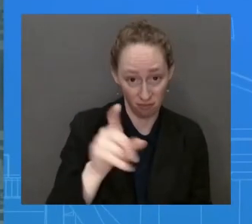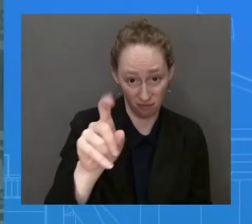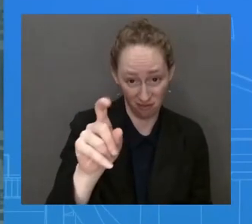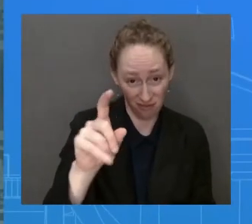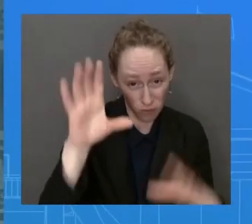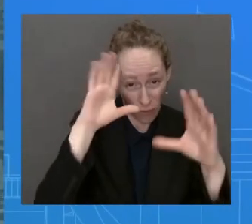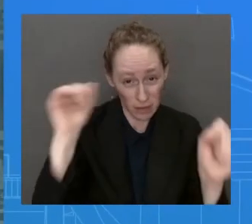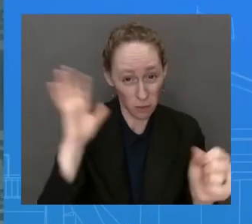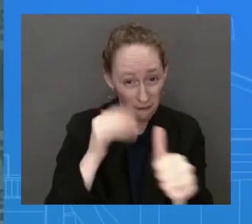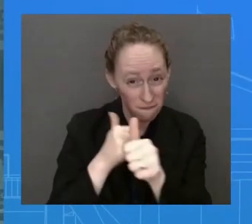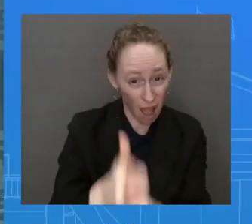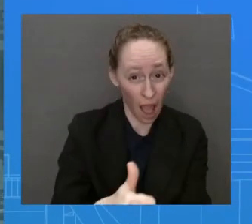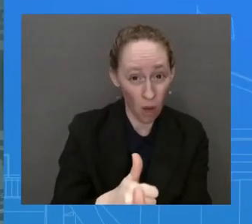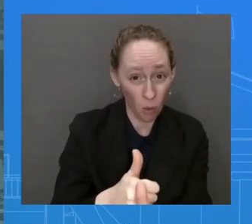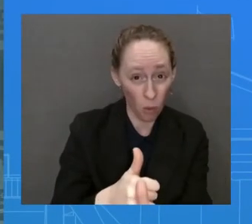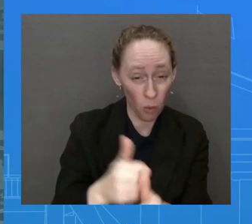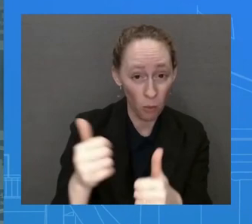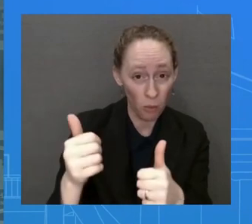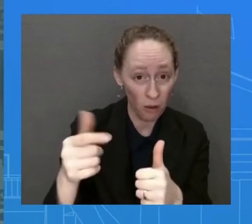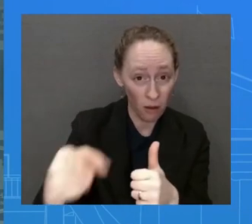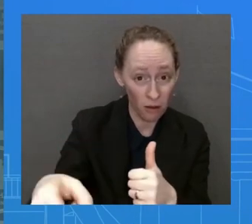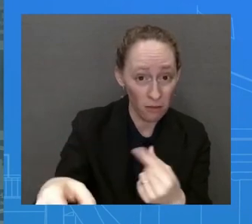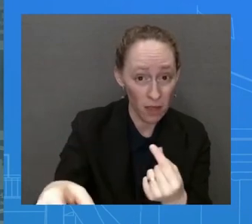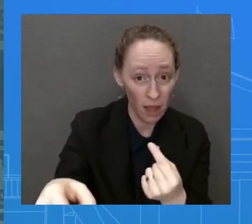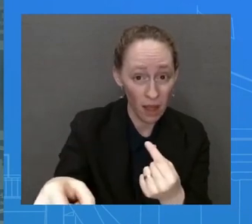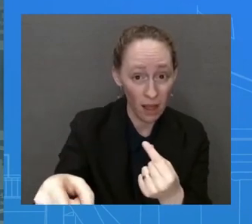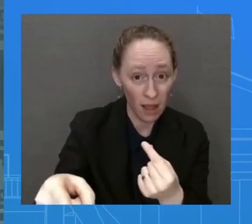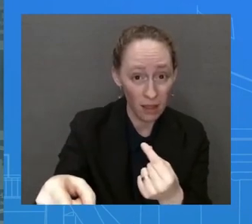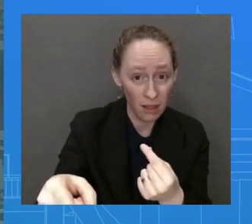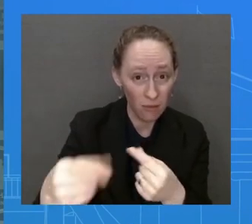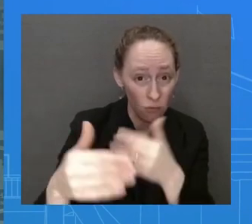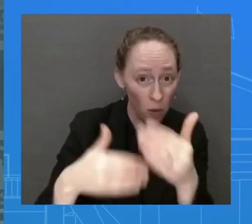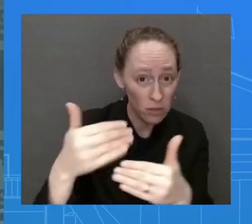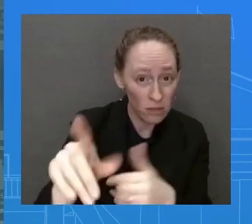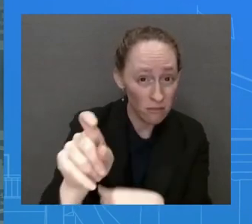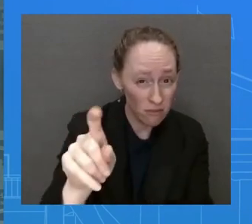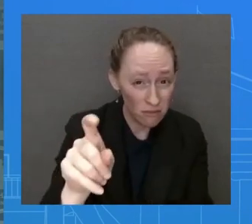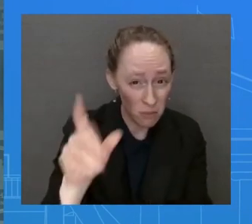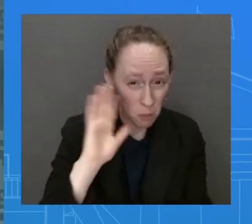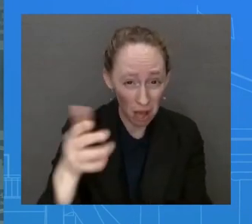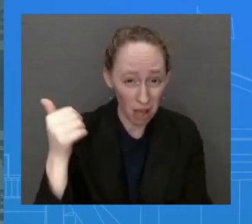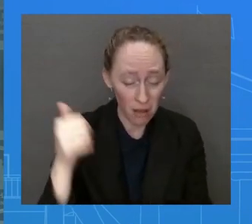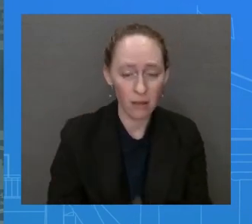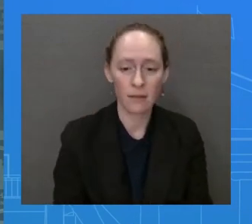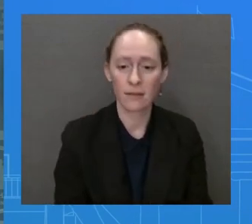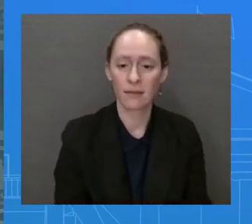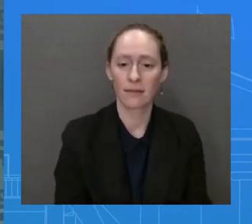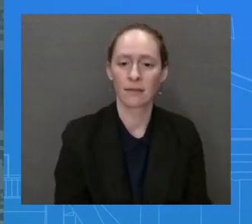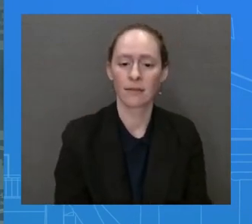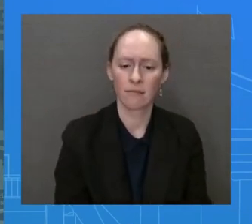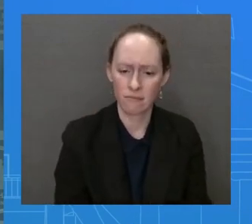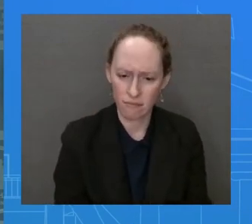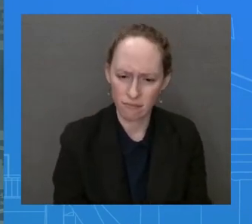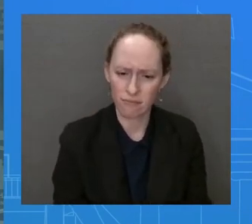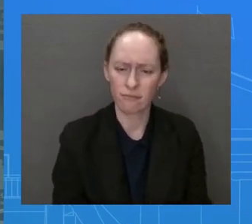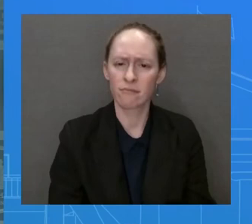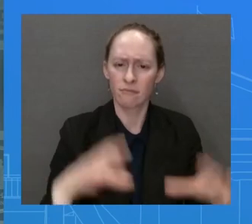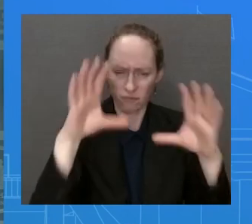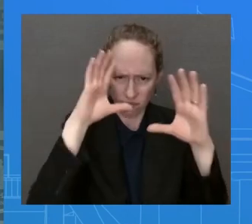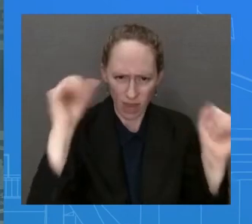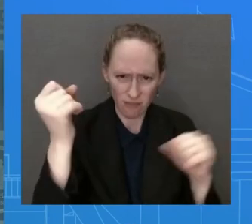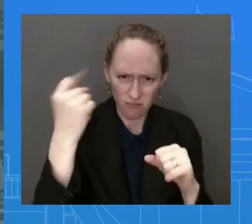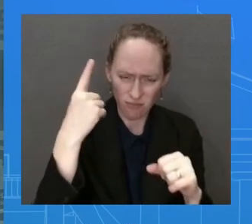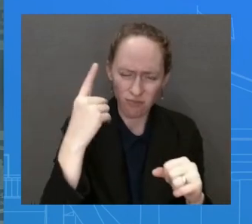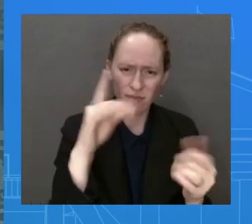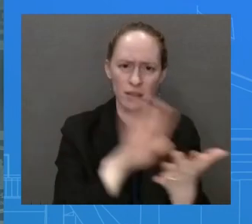something that he takes very seriously, the president, when it comes to classified documents, when it comes to classified information. I'm not